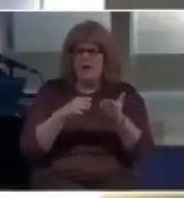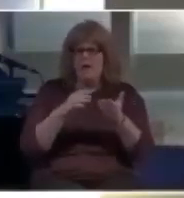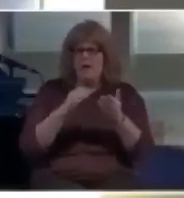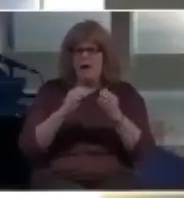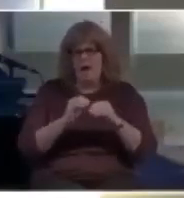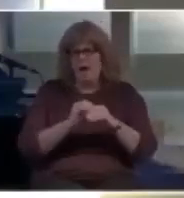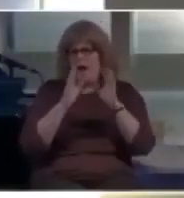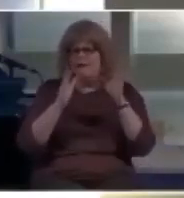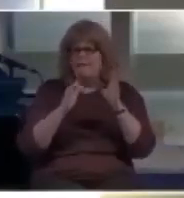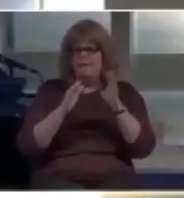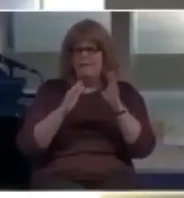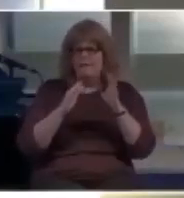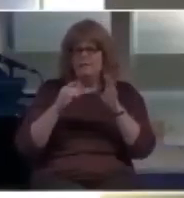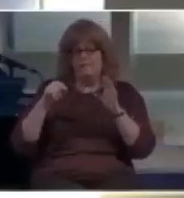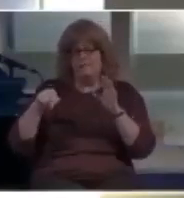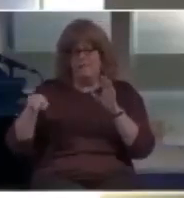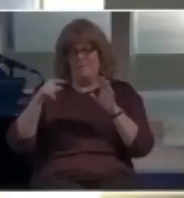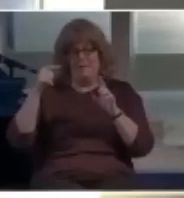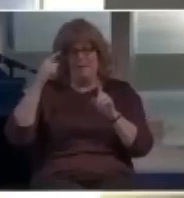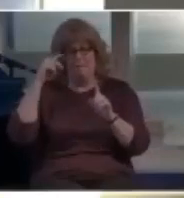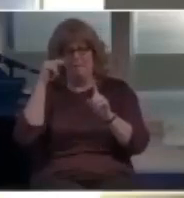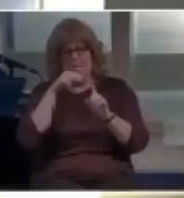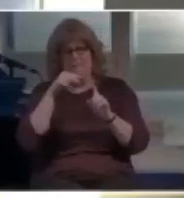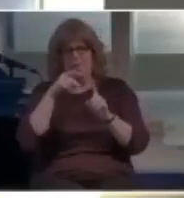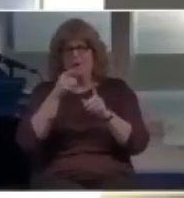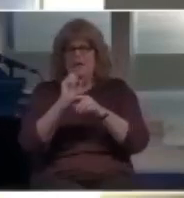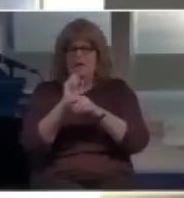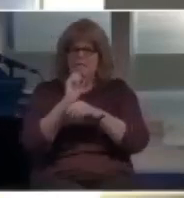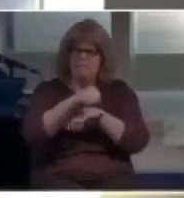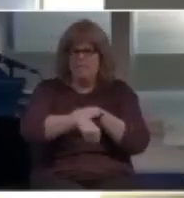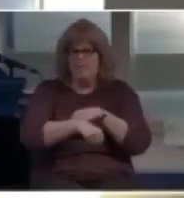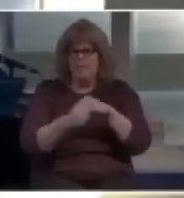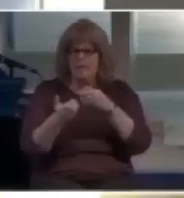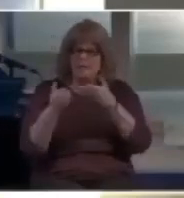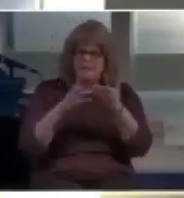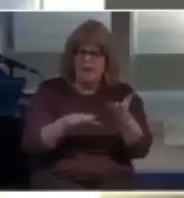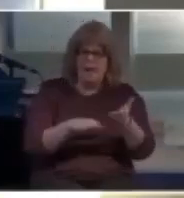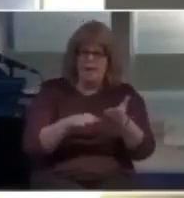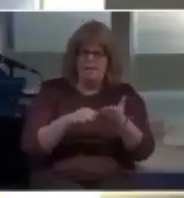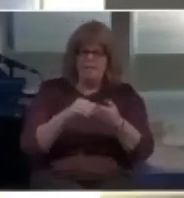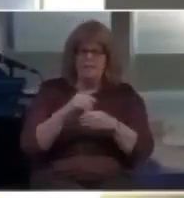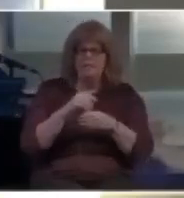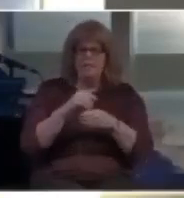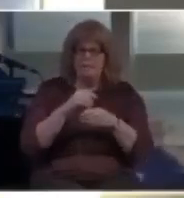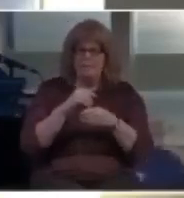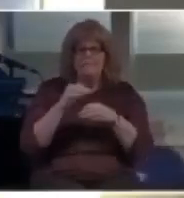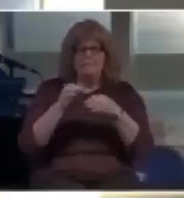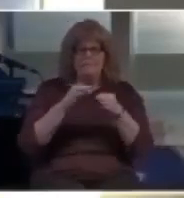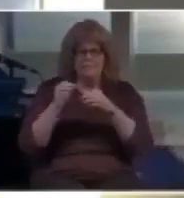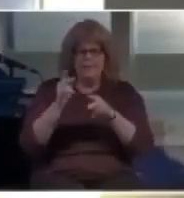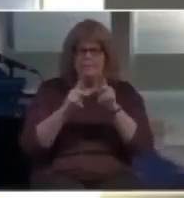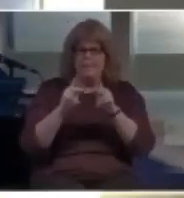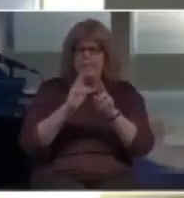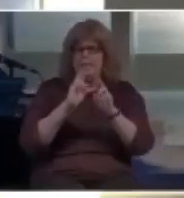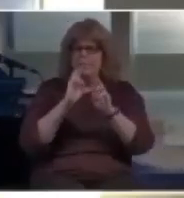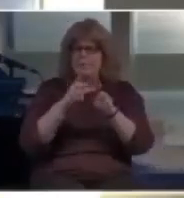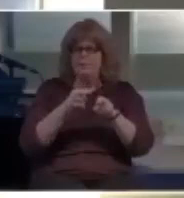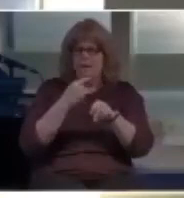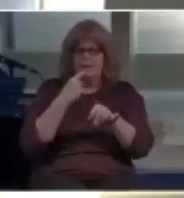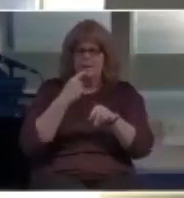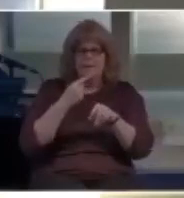apparently, from their perspective, defeated death. And he gives us this description of people's response as